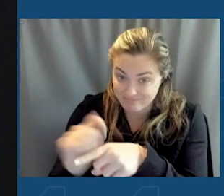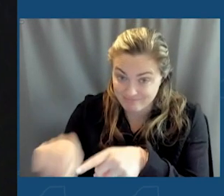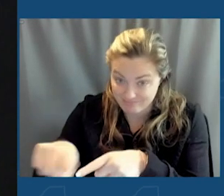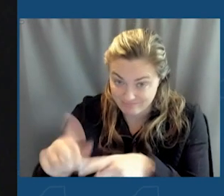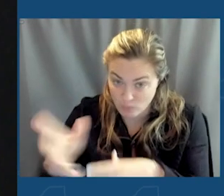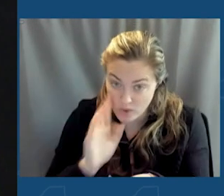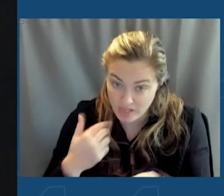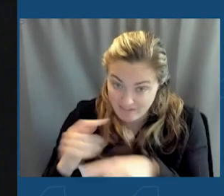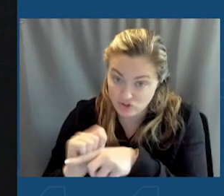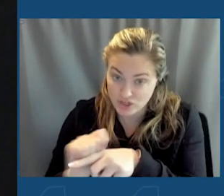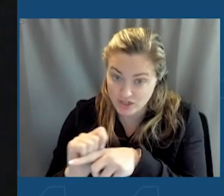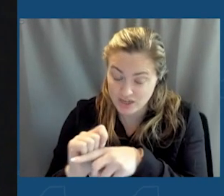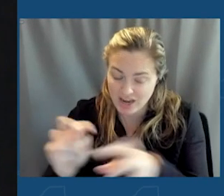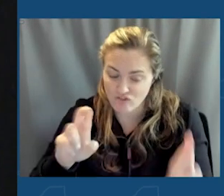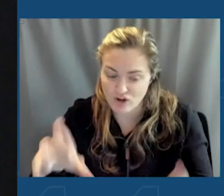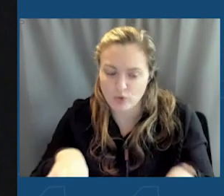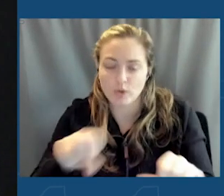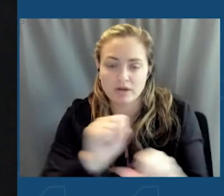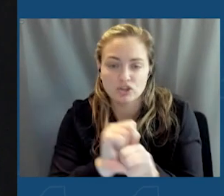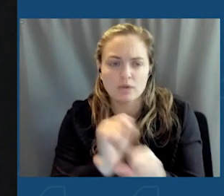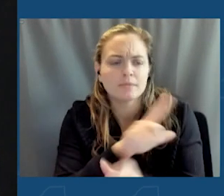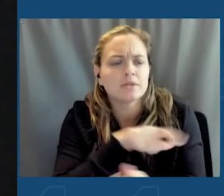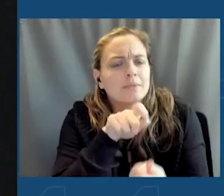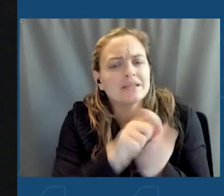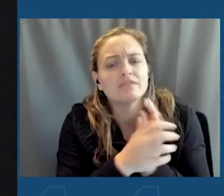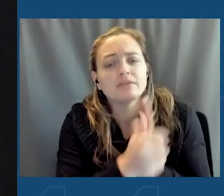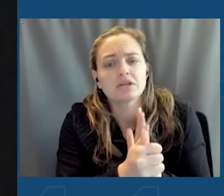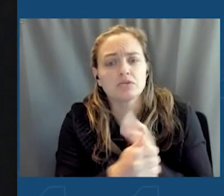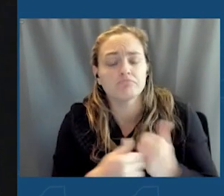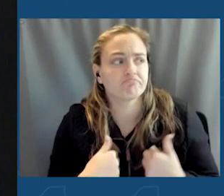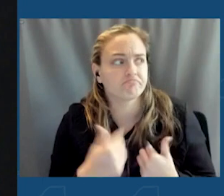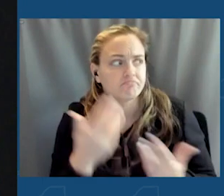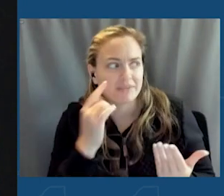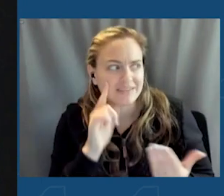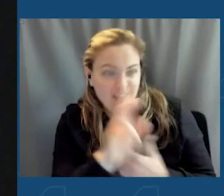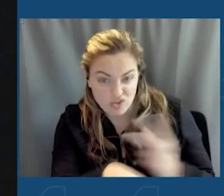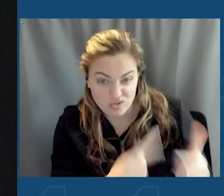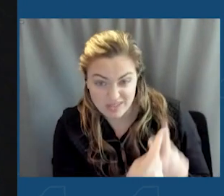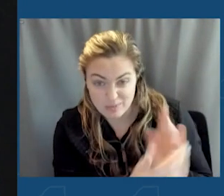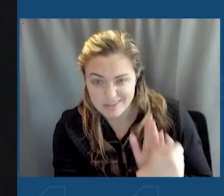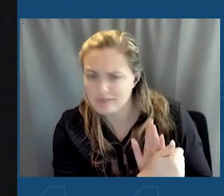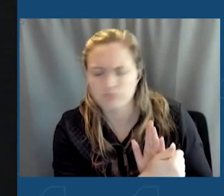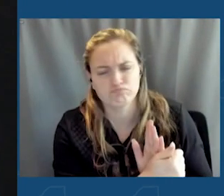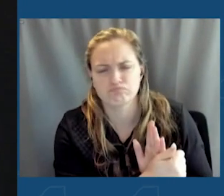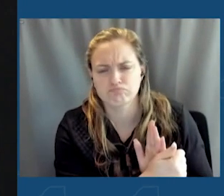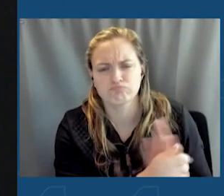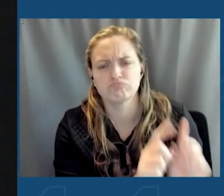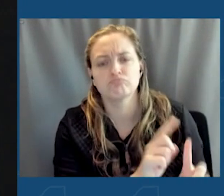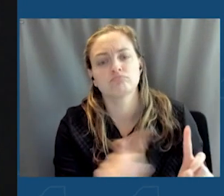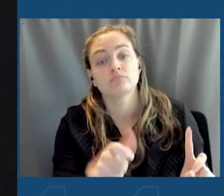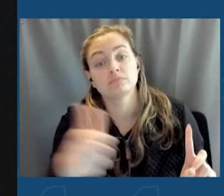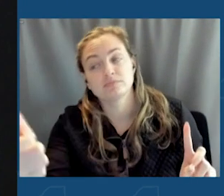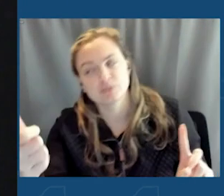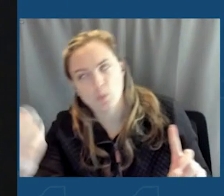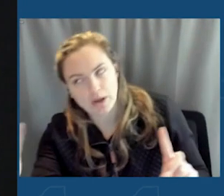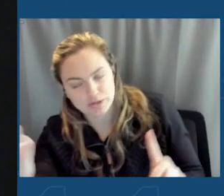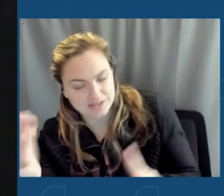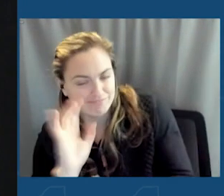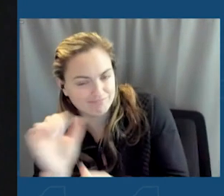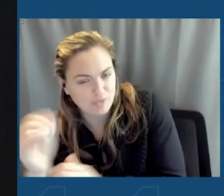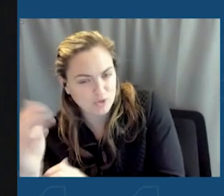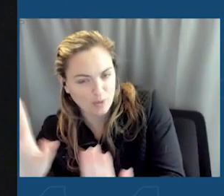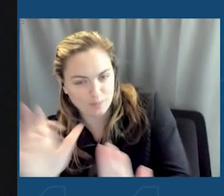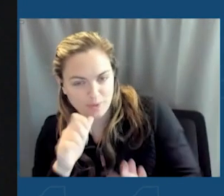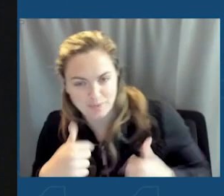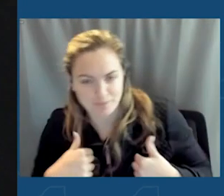So these are very specific skills. They're not any that I ever expect to have. That's all right, give somebody else the job. But we have training